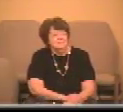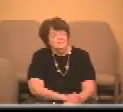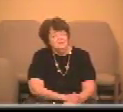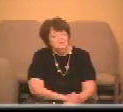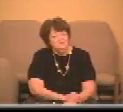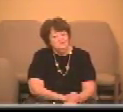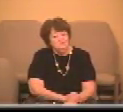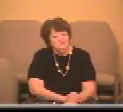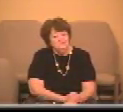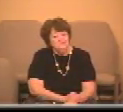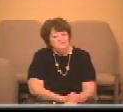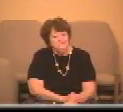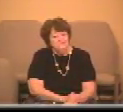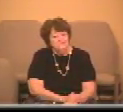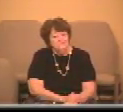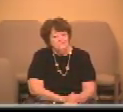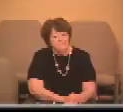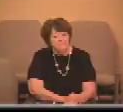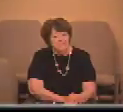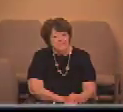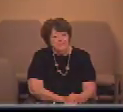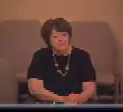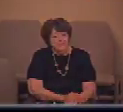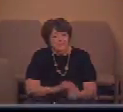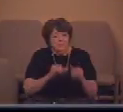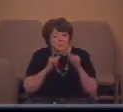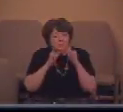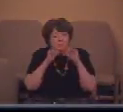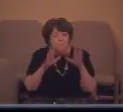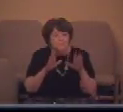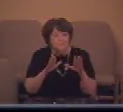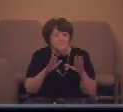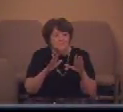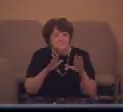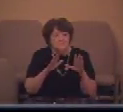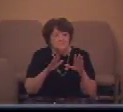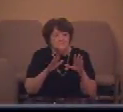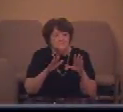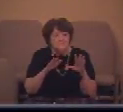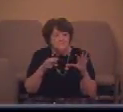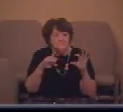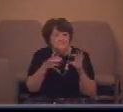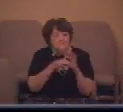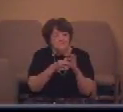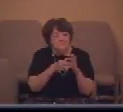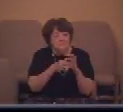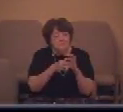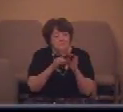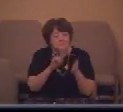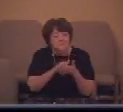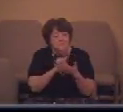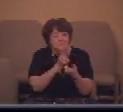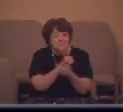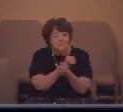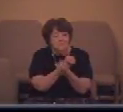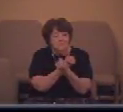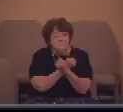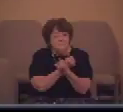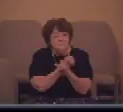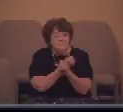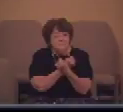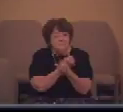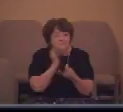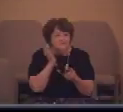May God bind us together with his love. Blessed be the tie that